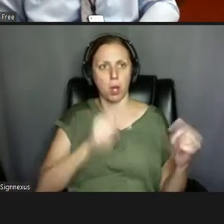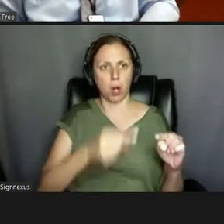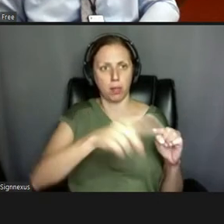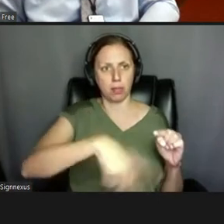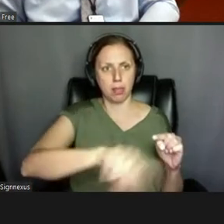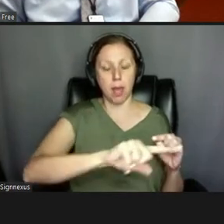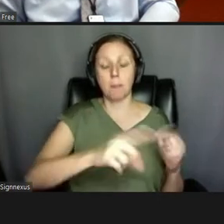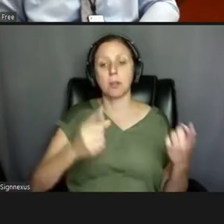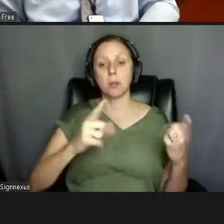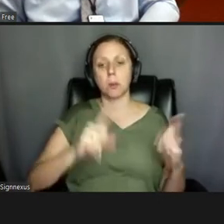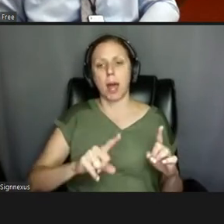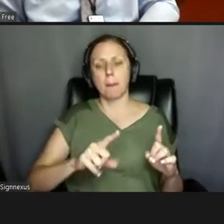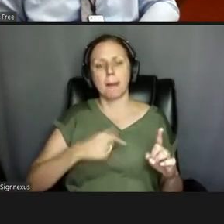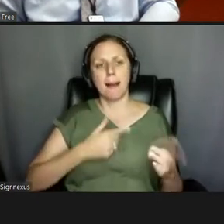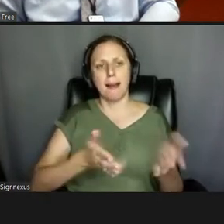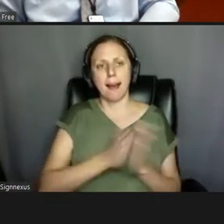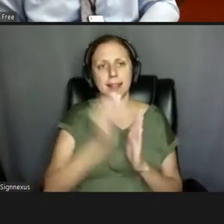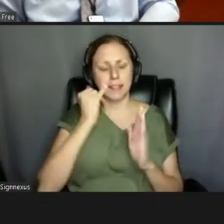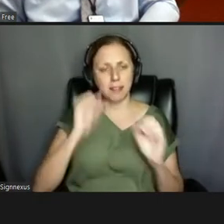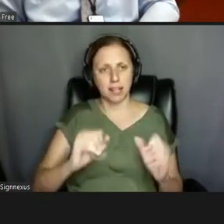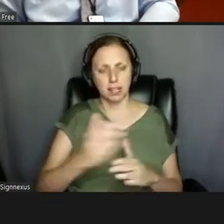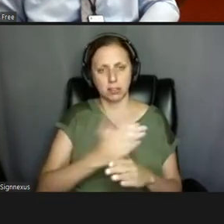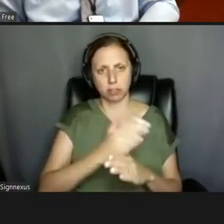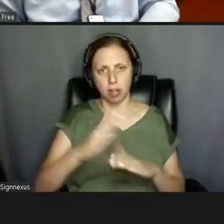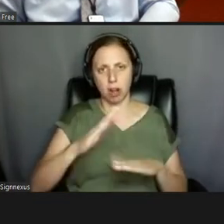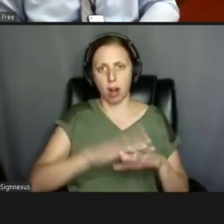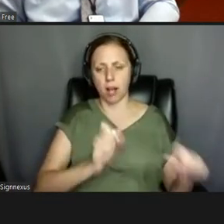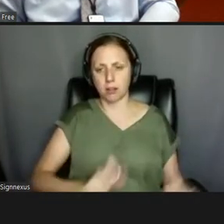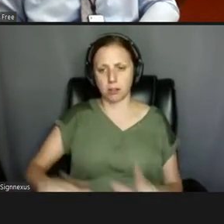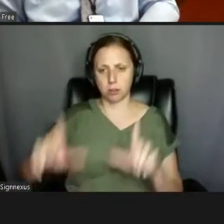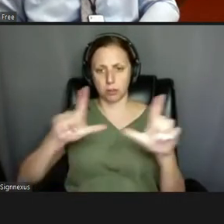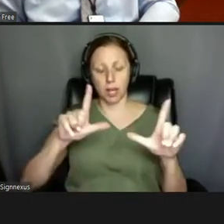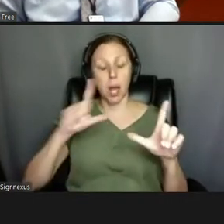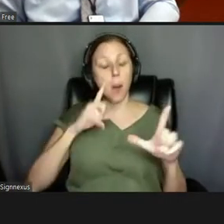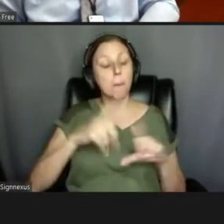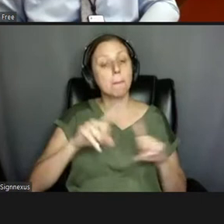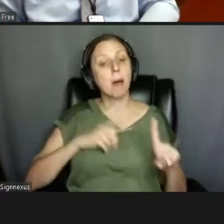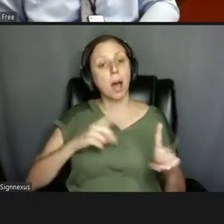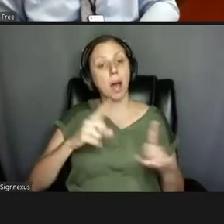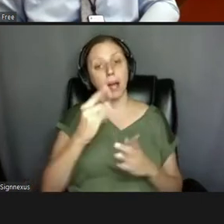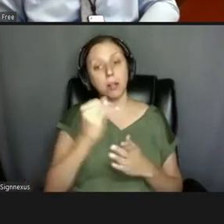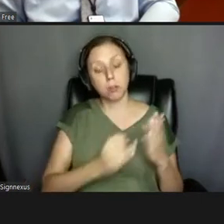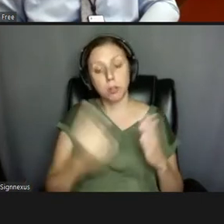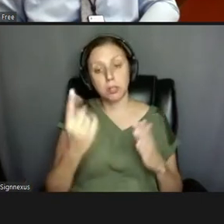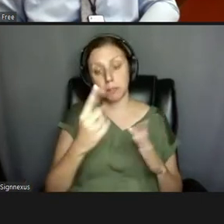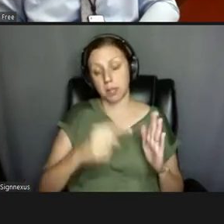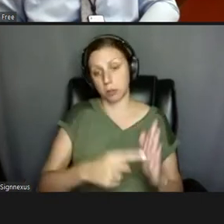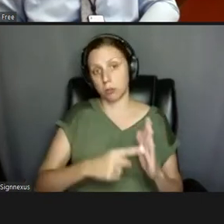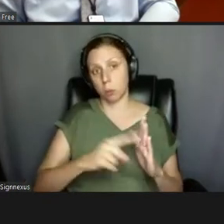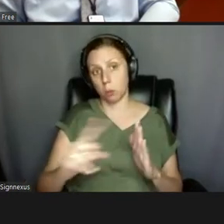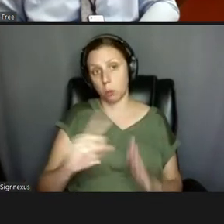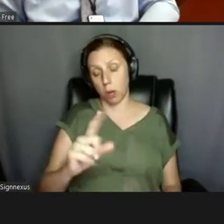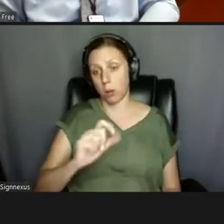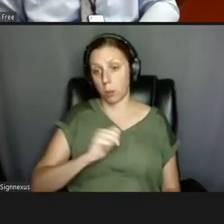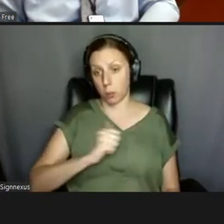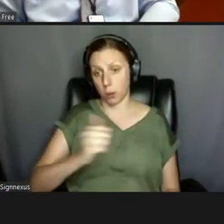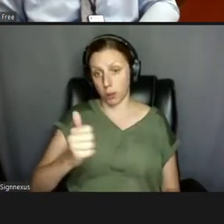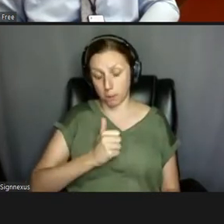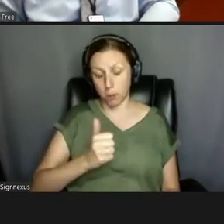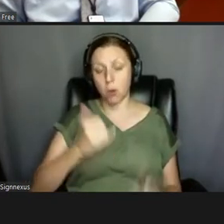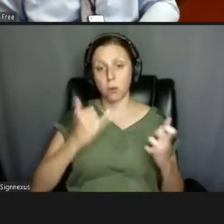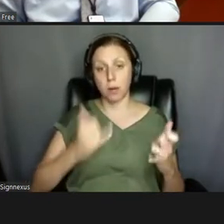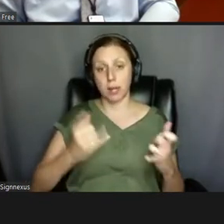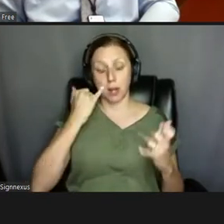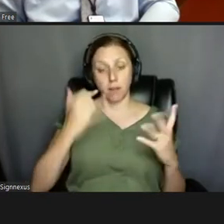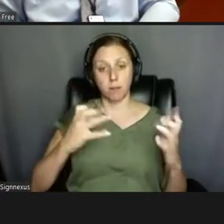a little, I had asked if I could share this on screen, but I drew up a little thing showing where our commute has gone. Right now, if you